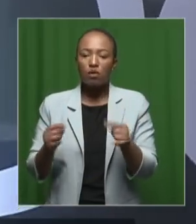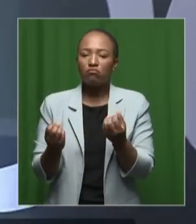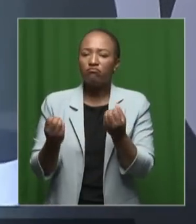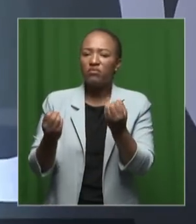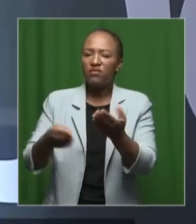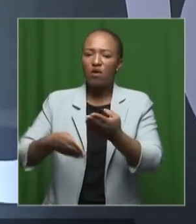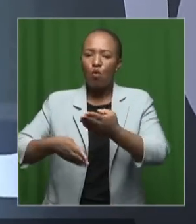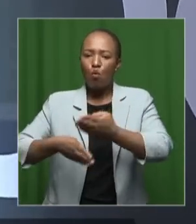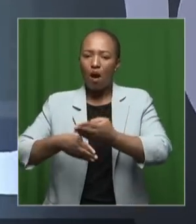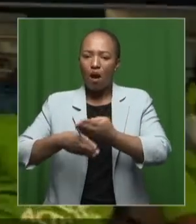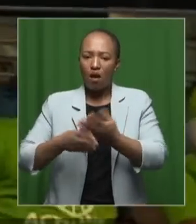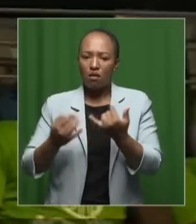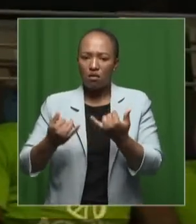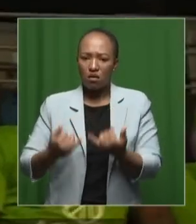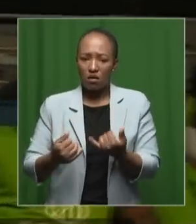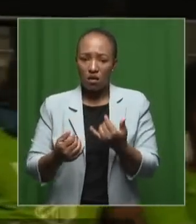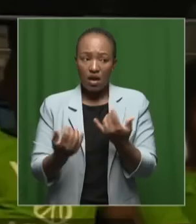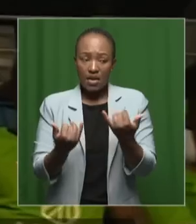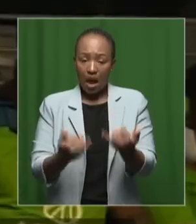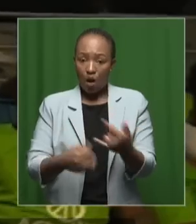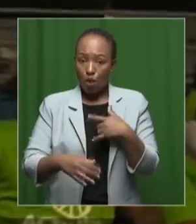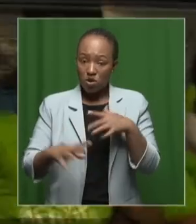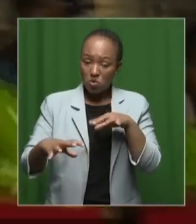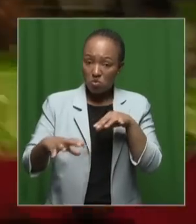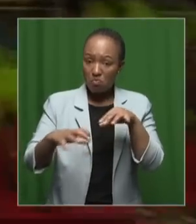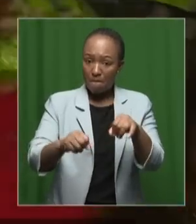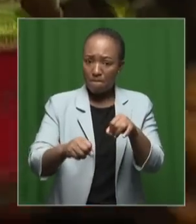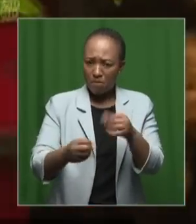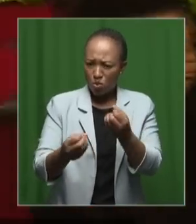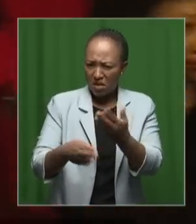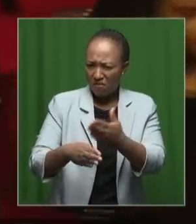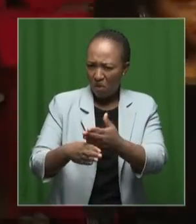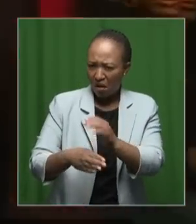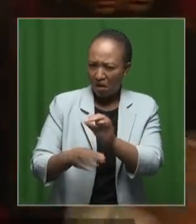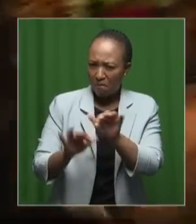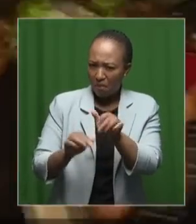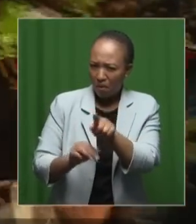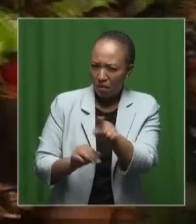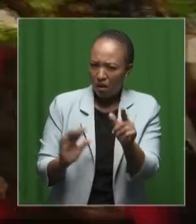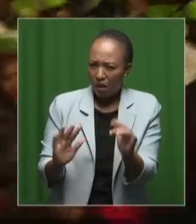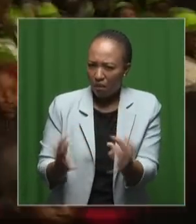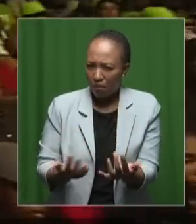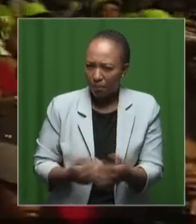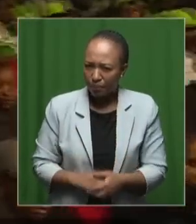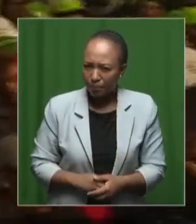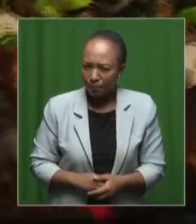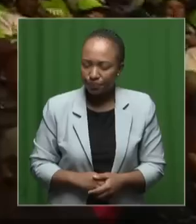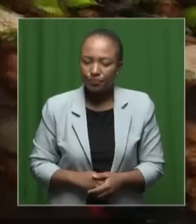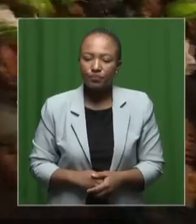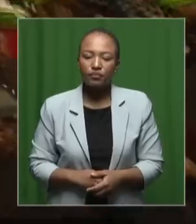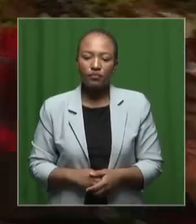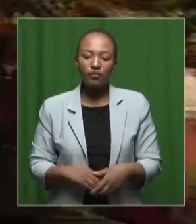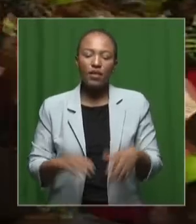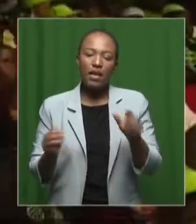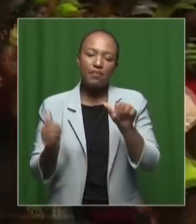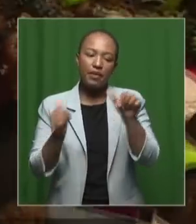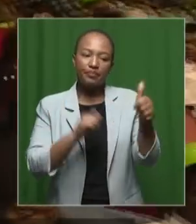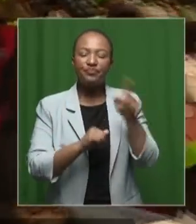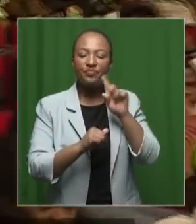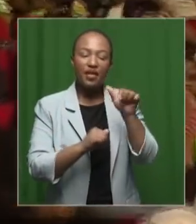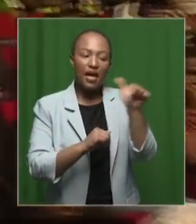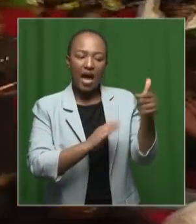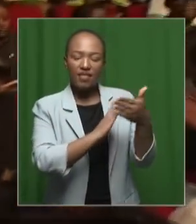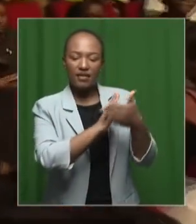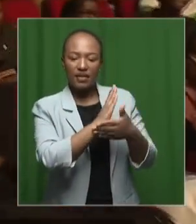people, how will you do that when you are in power? Thank you very much indeed. Let's get some questions from the other side as well.